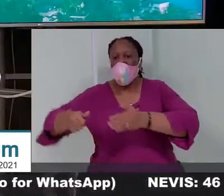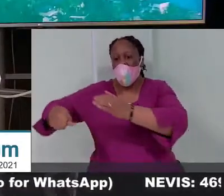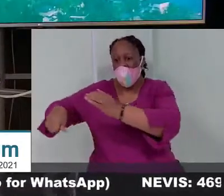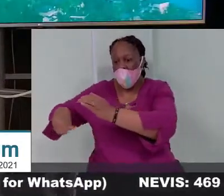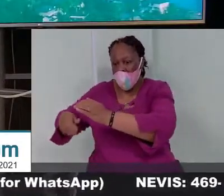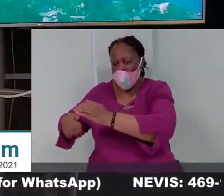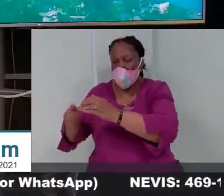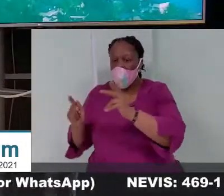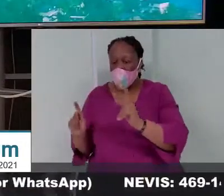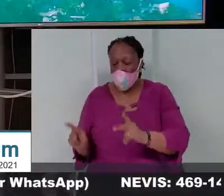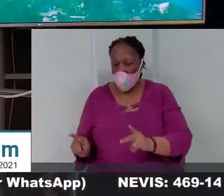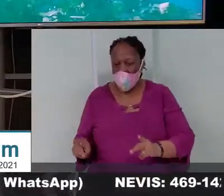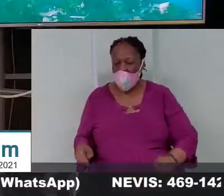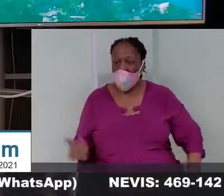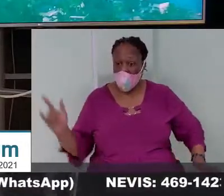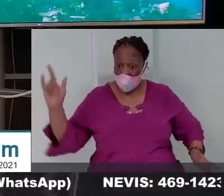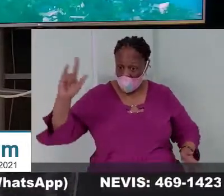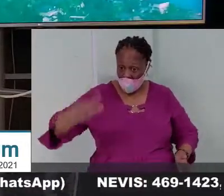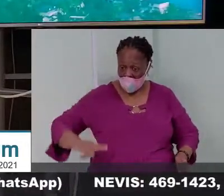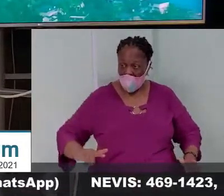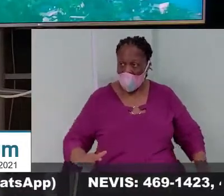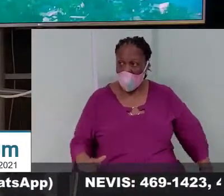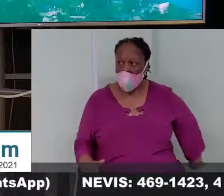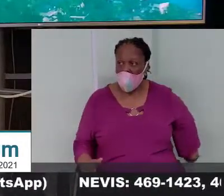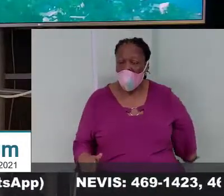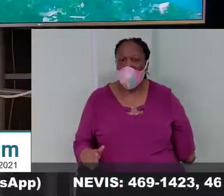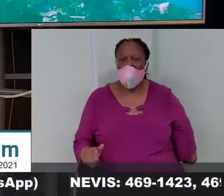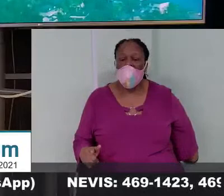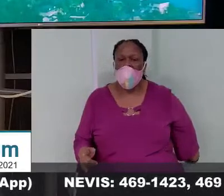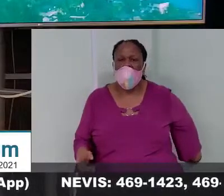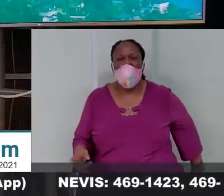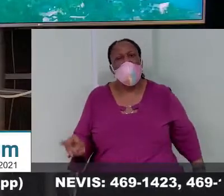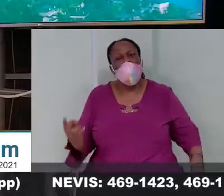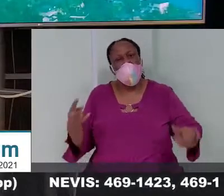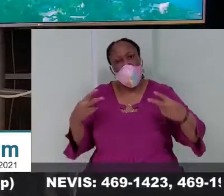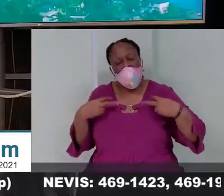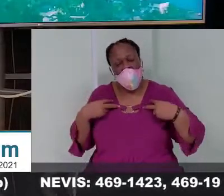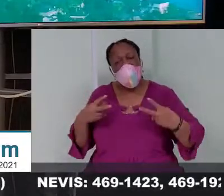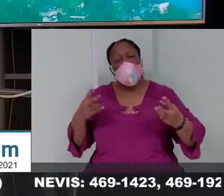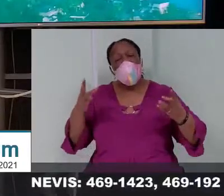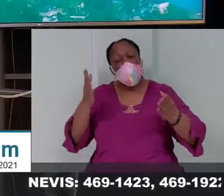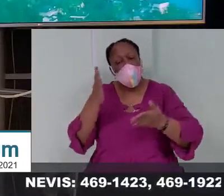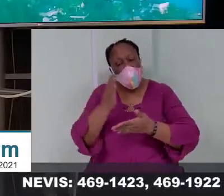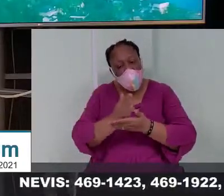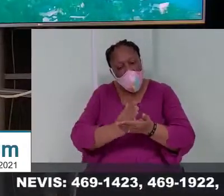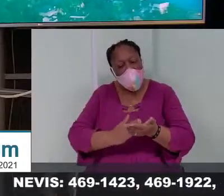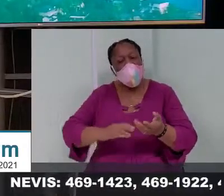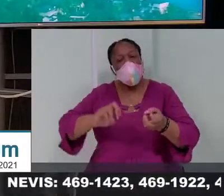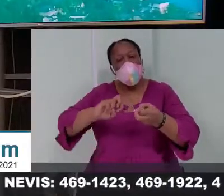We have experienced some challenges within the designated